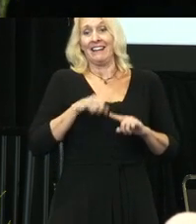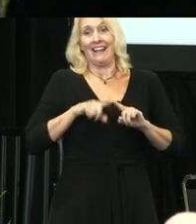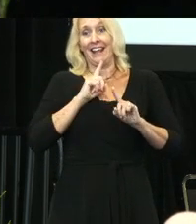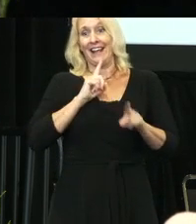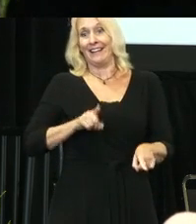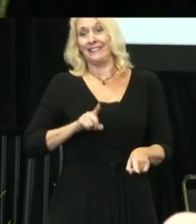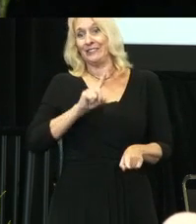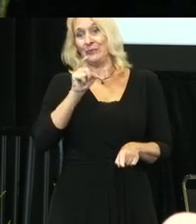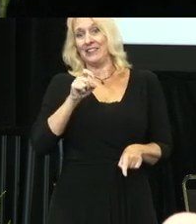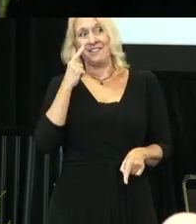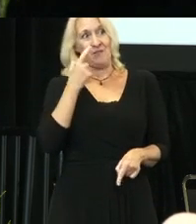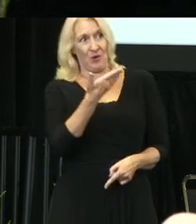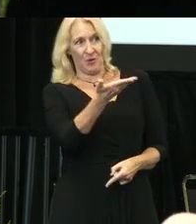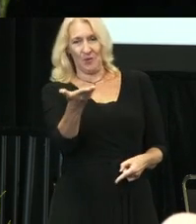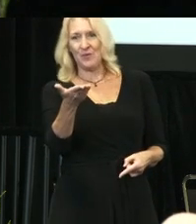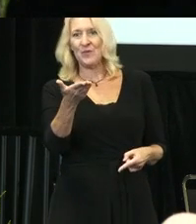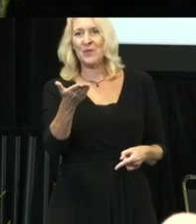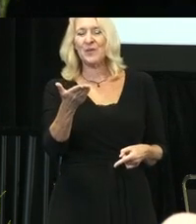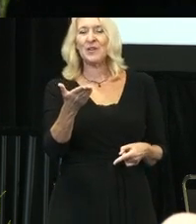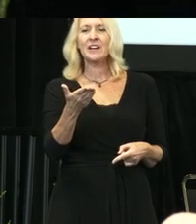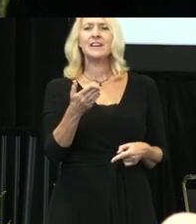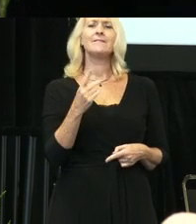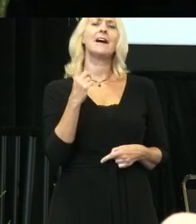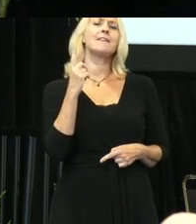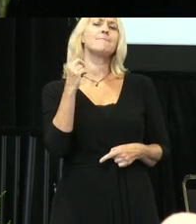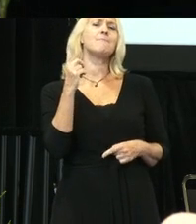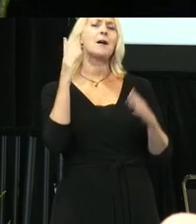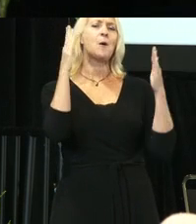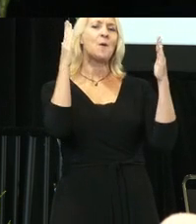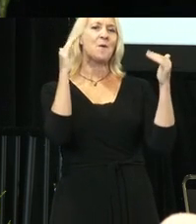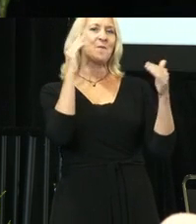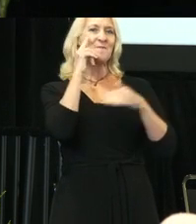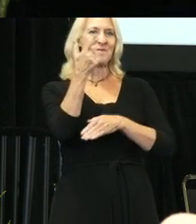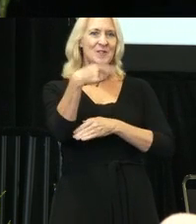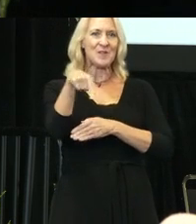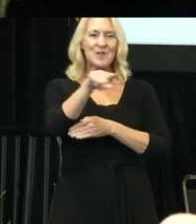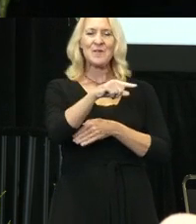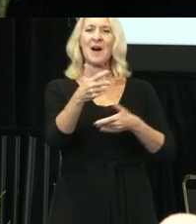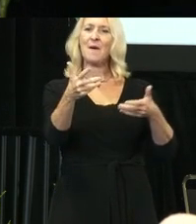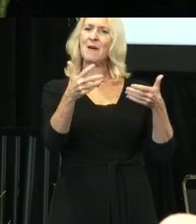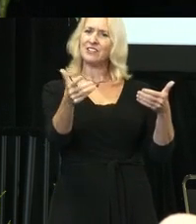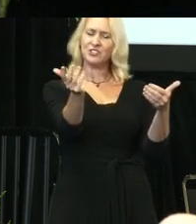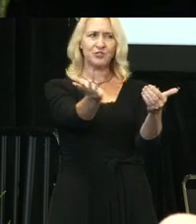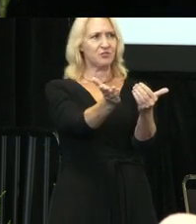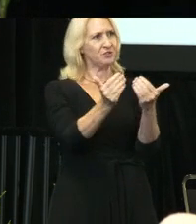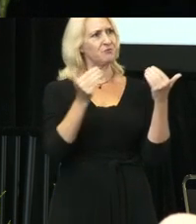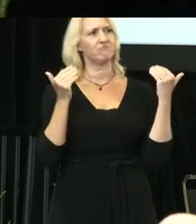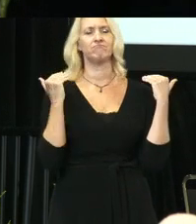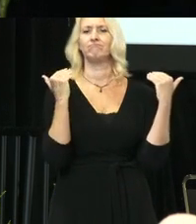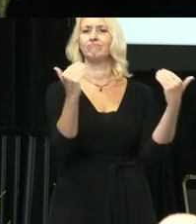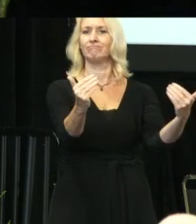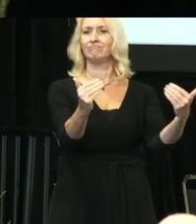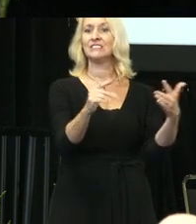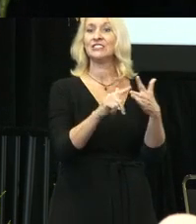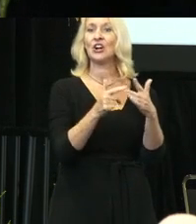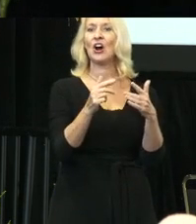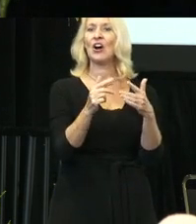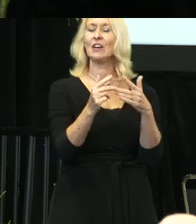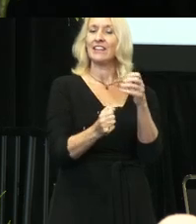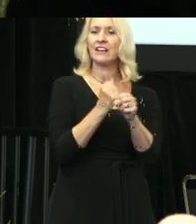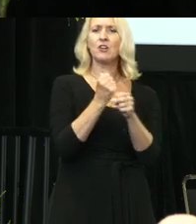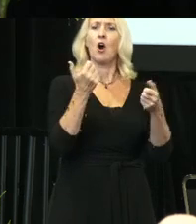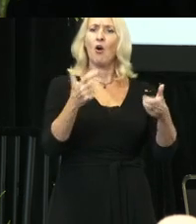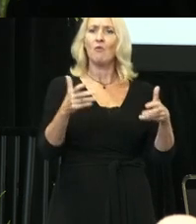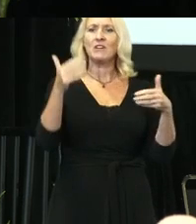you. And if I have one hope for everybody in this room, it's that you move forward this year with your own answer to